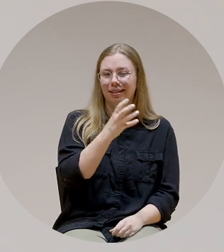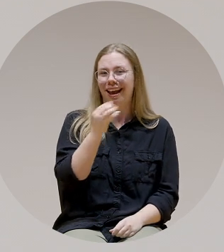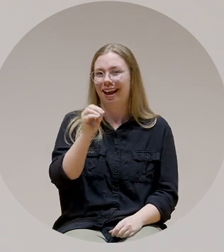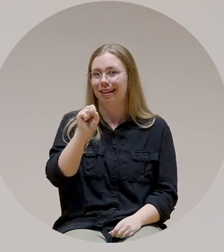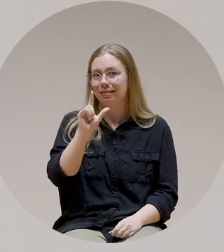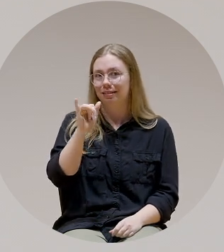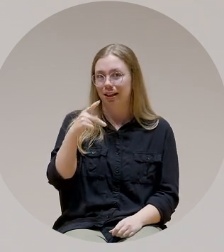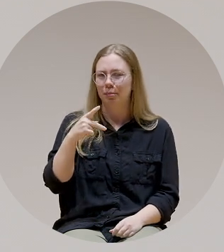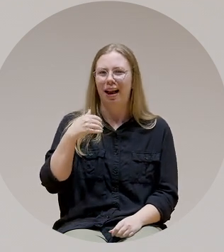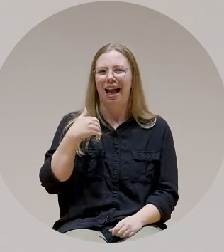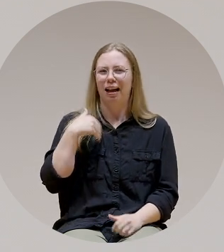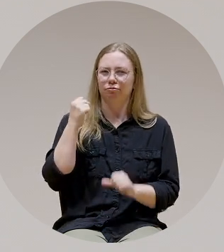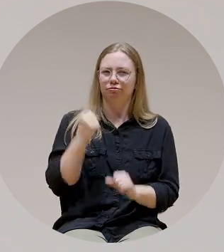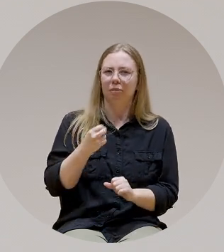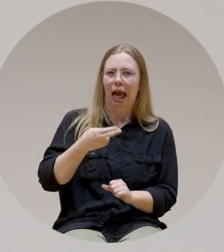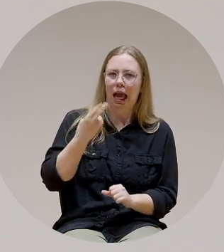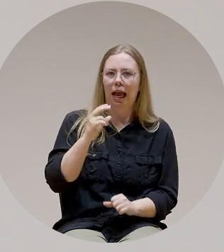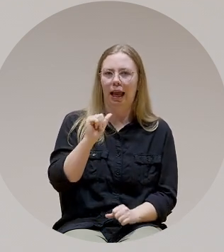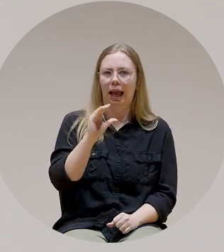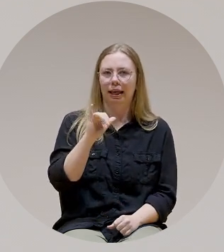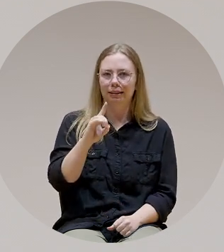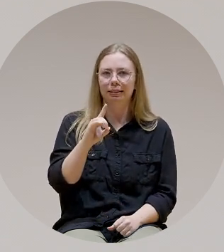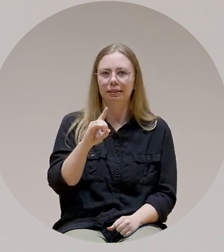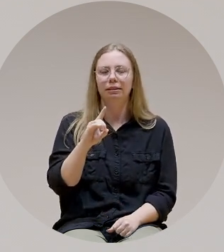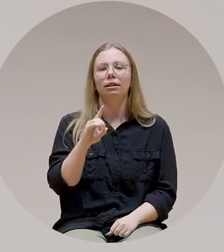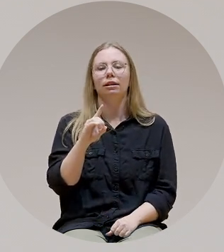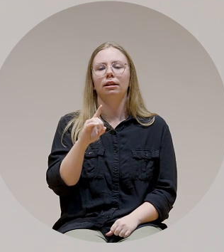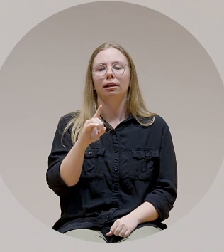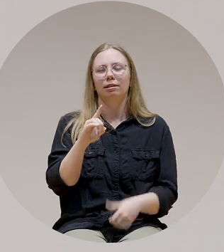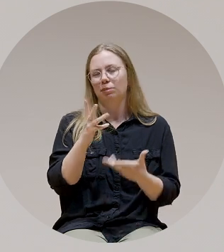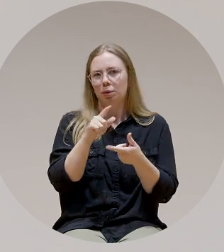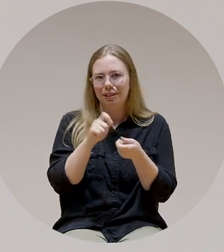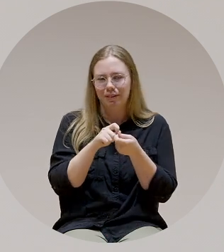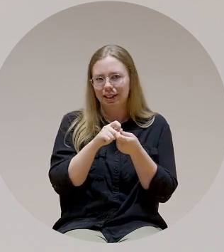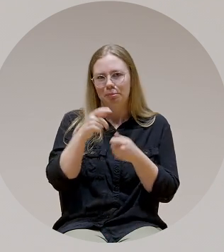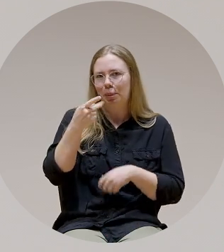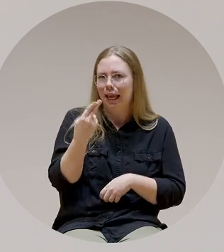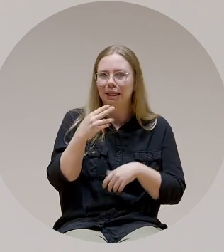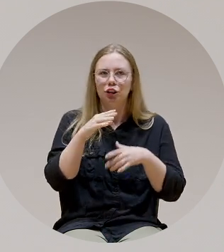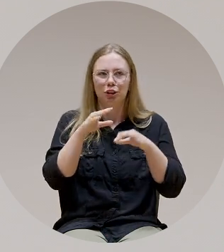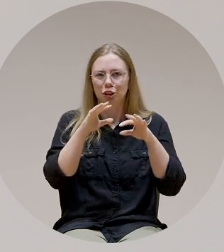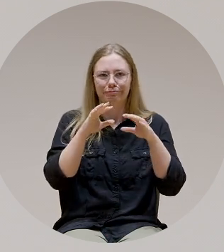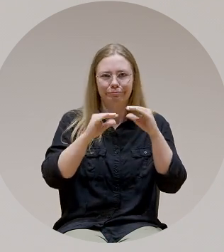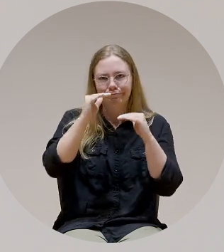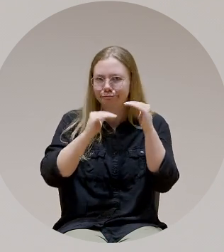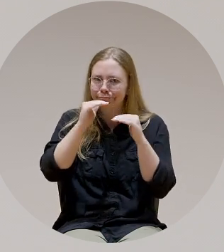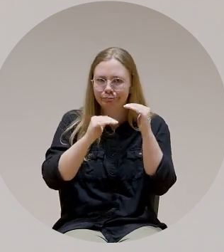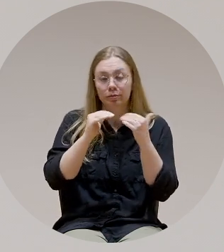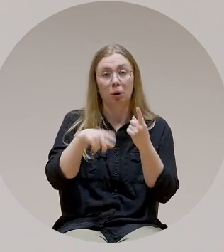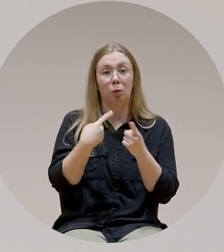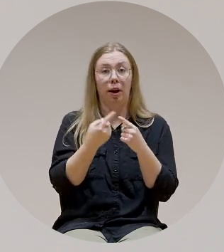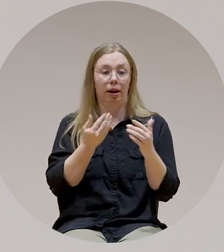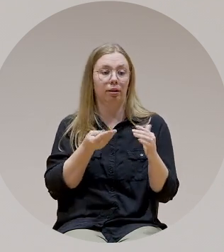acidity content. I have to go back and look at my notes. But it has a very specific kind of formulation so that when it's